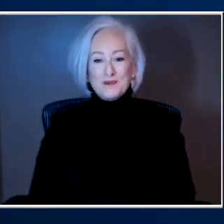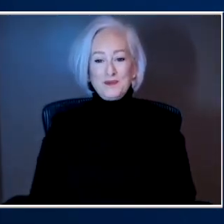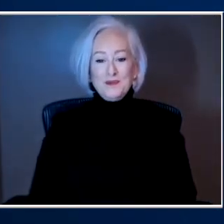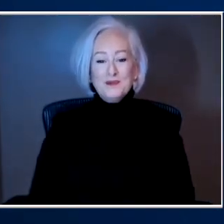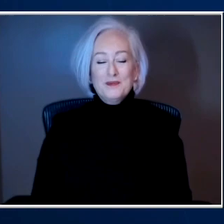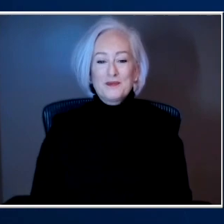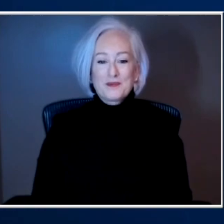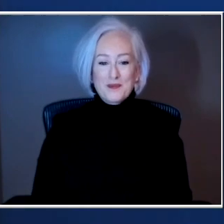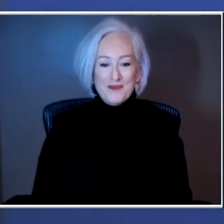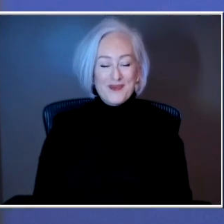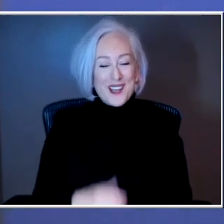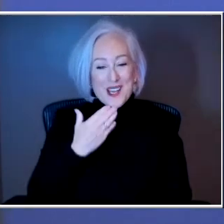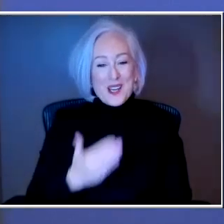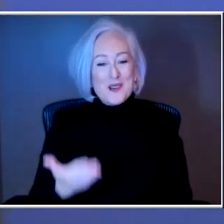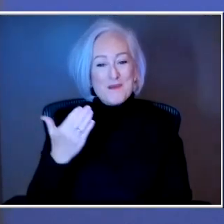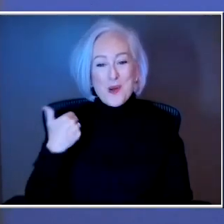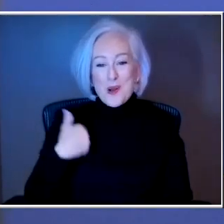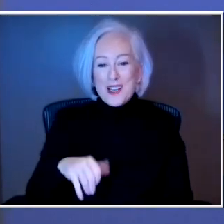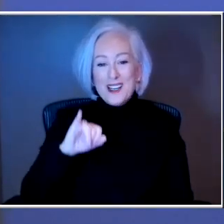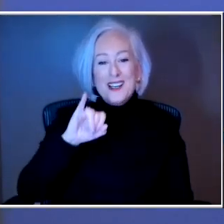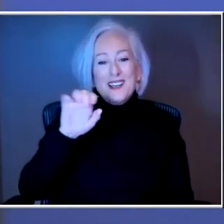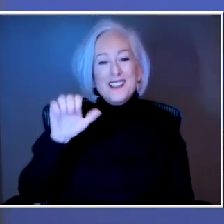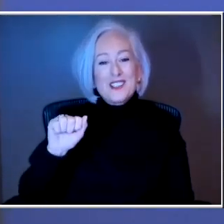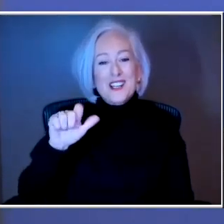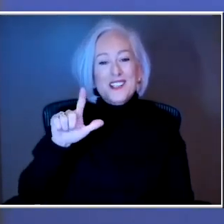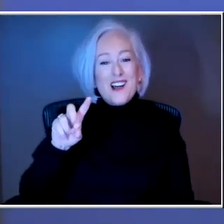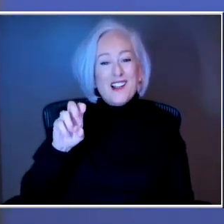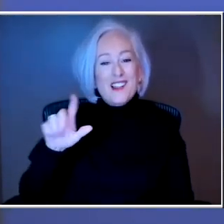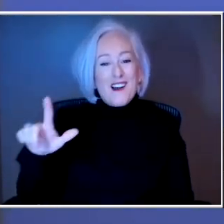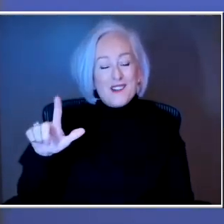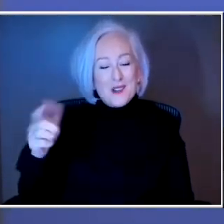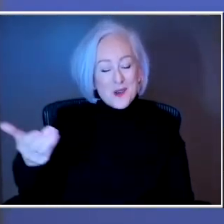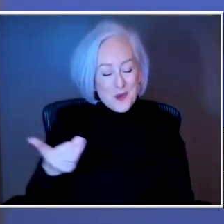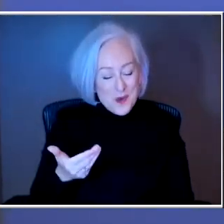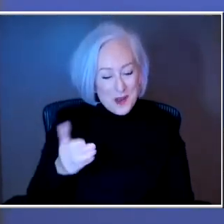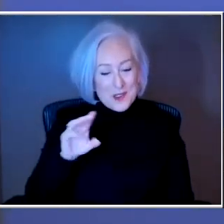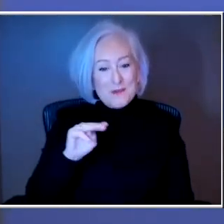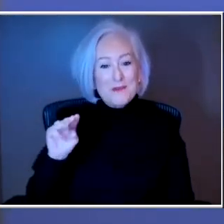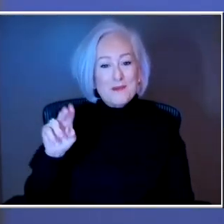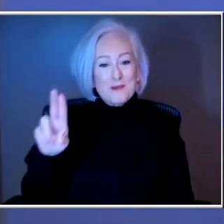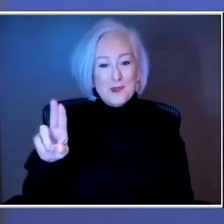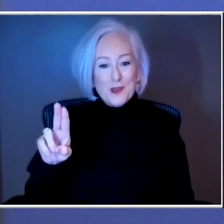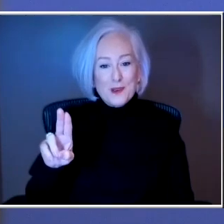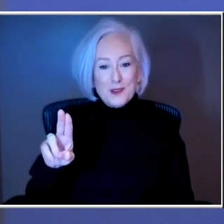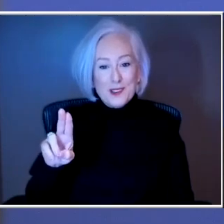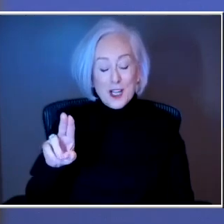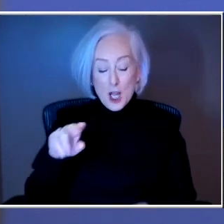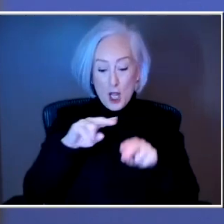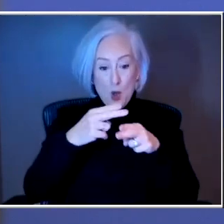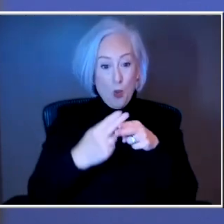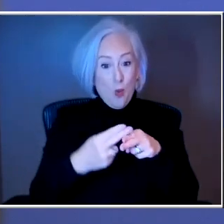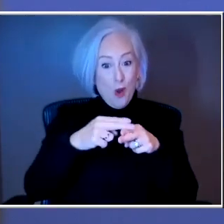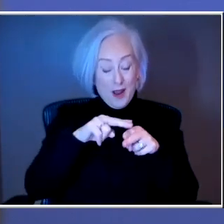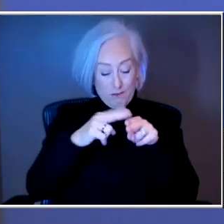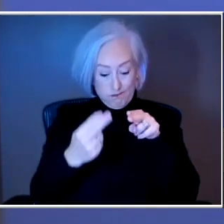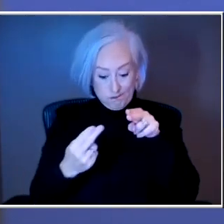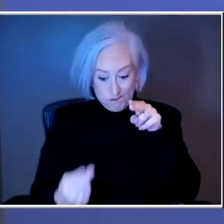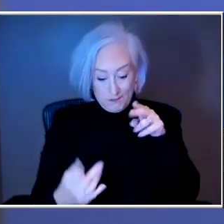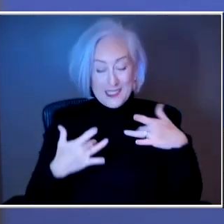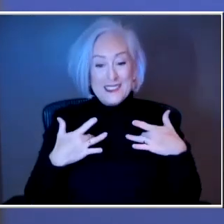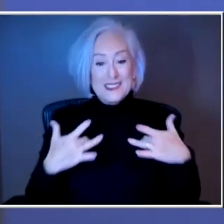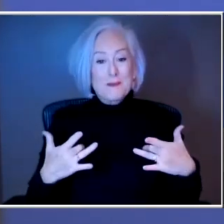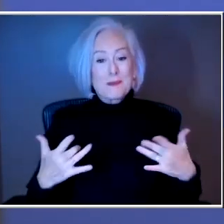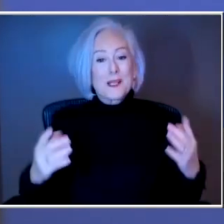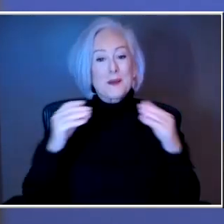Good morning, I'm Jessica Lovell, and welcome to the Morning Medical Update. Losing weight typically leads to a much healthier life. And while it's not